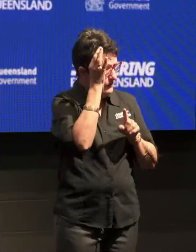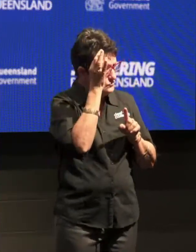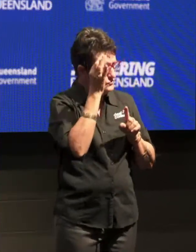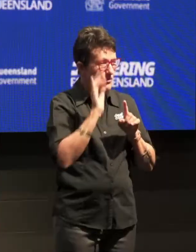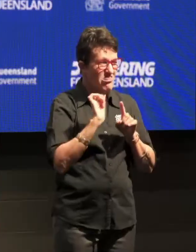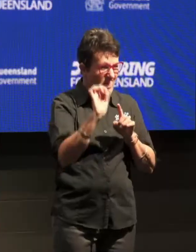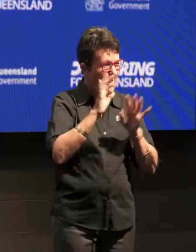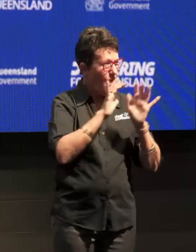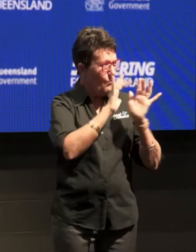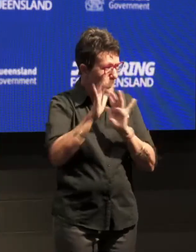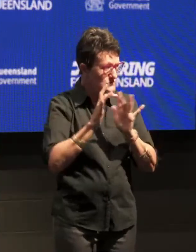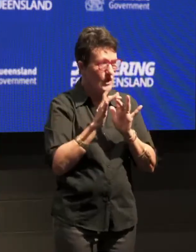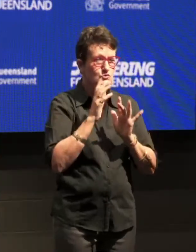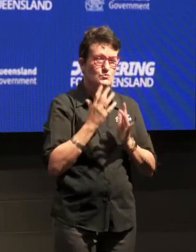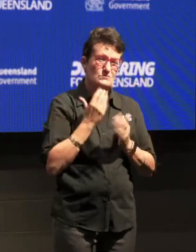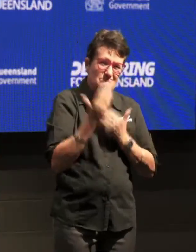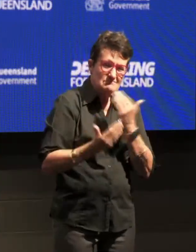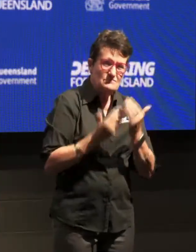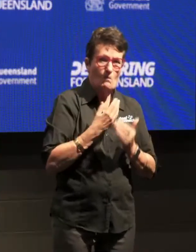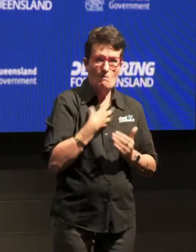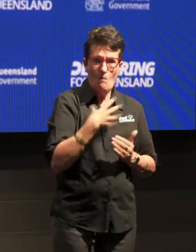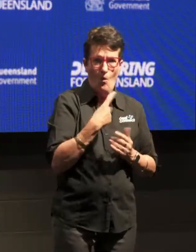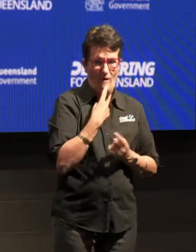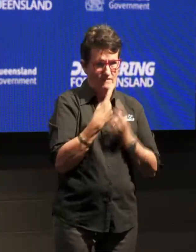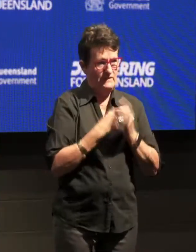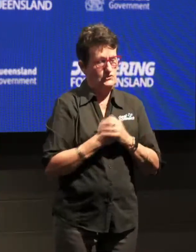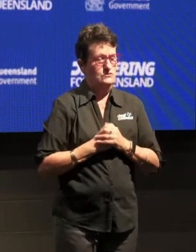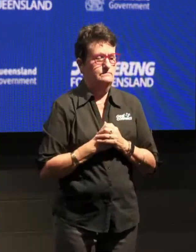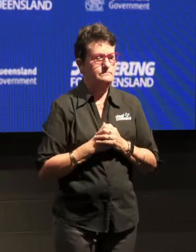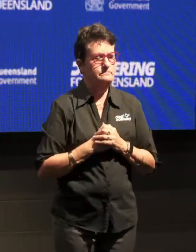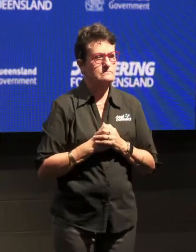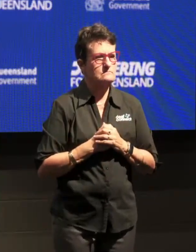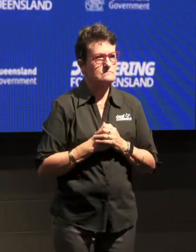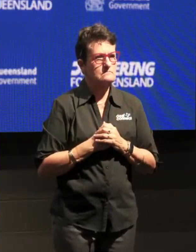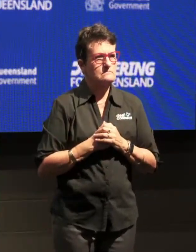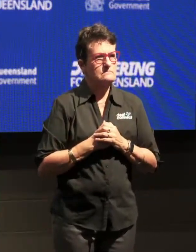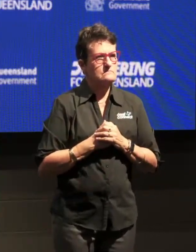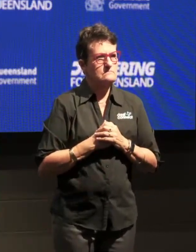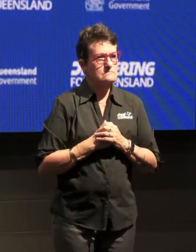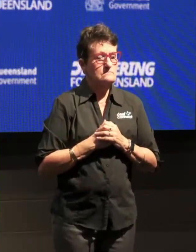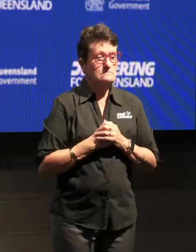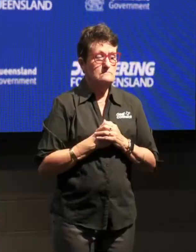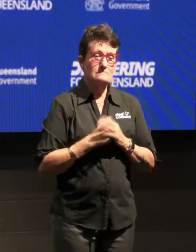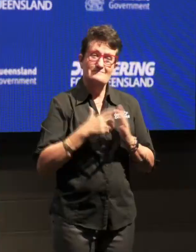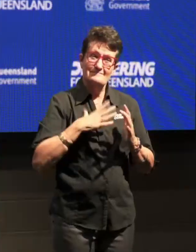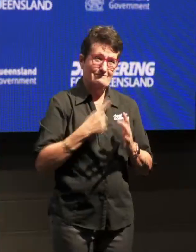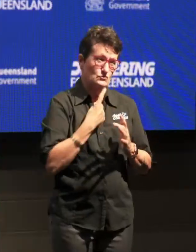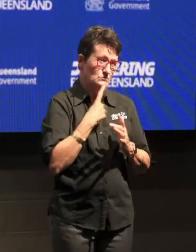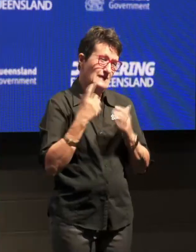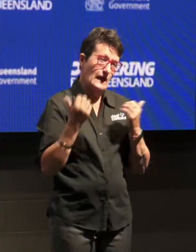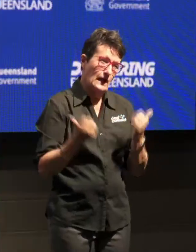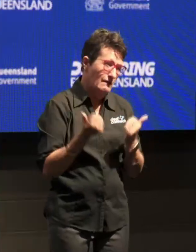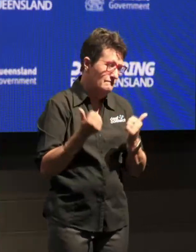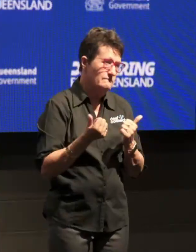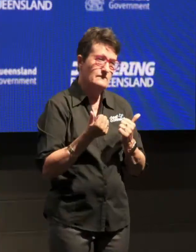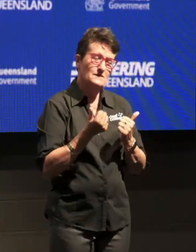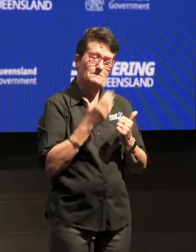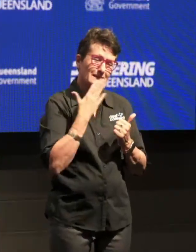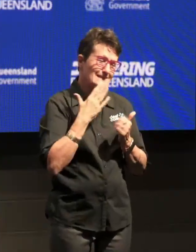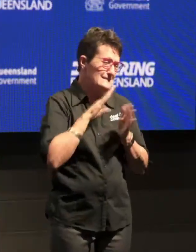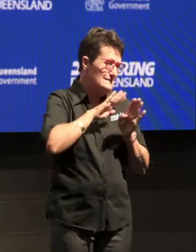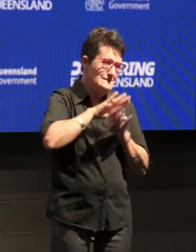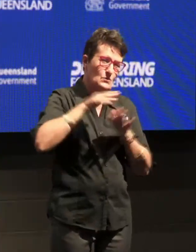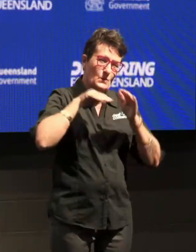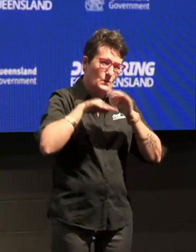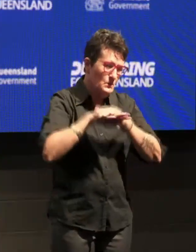well to provide that information. I can't again reiterate enough the message around staying out of